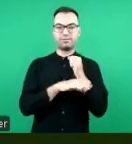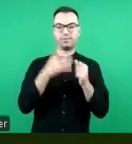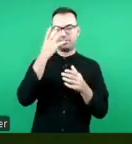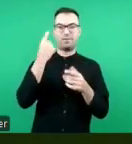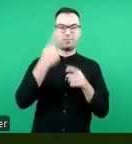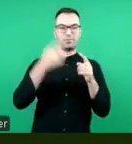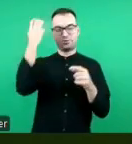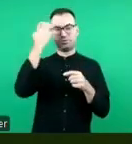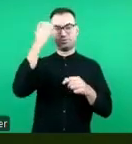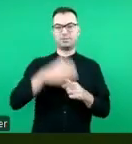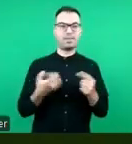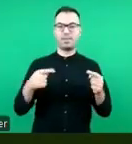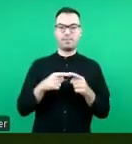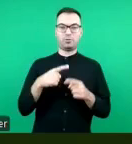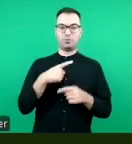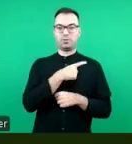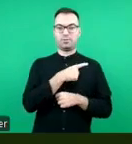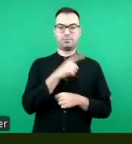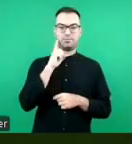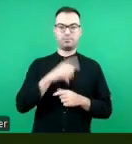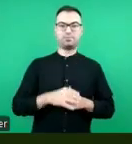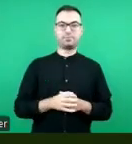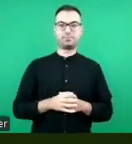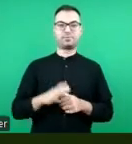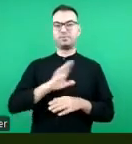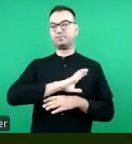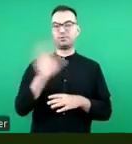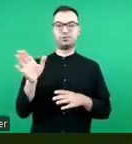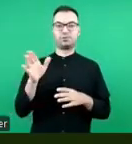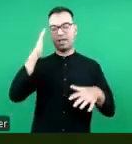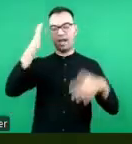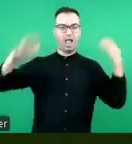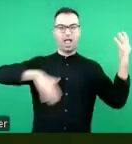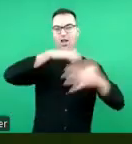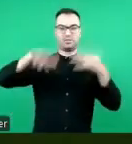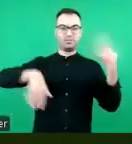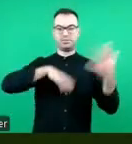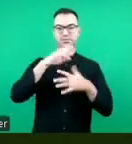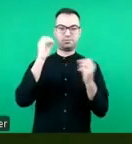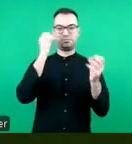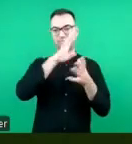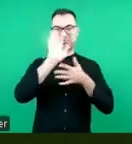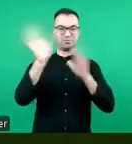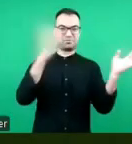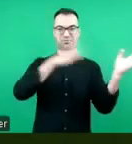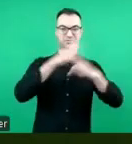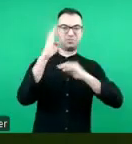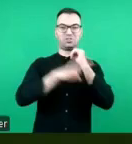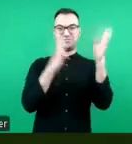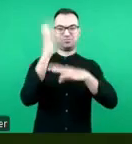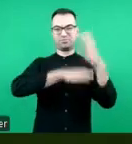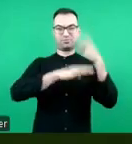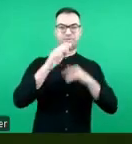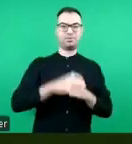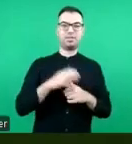It doesn't match this picture actually, where everything is in chaos and it looks scrappy, and there's wind-felled trees, there's bark